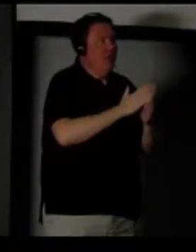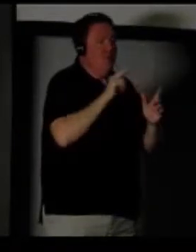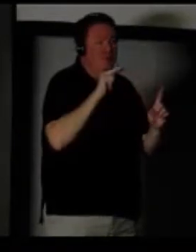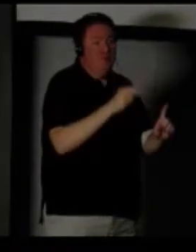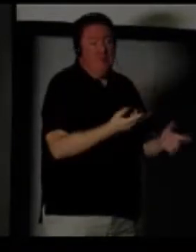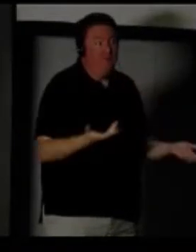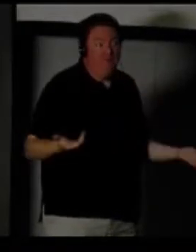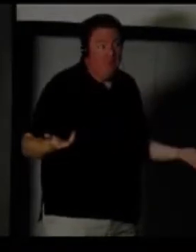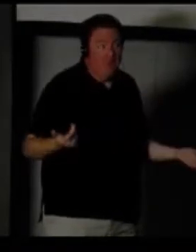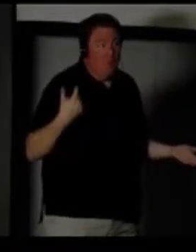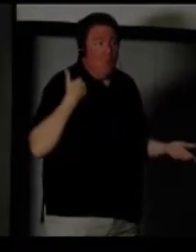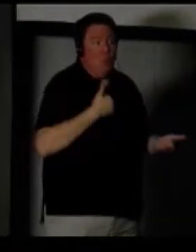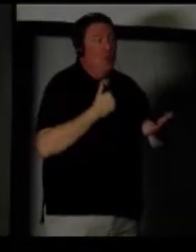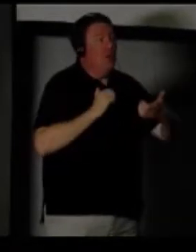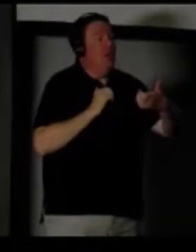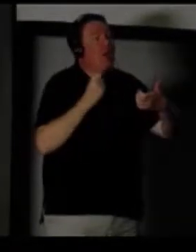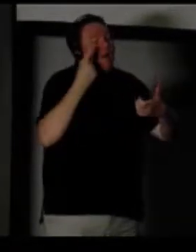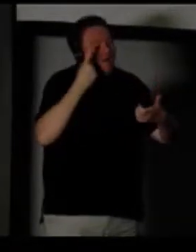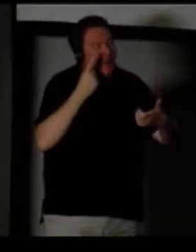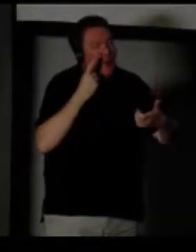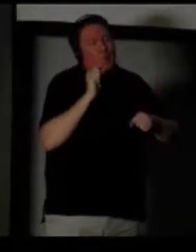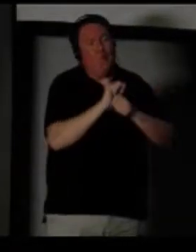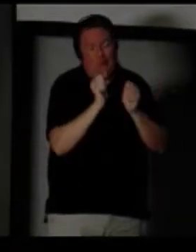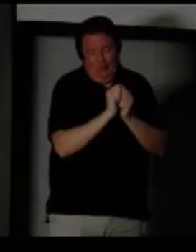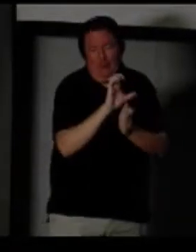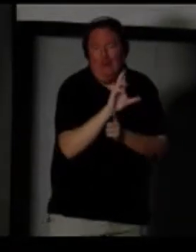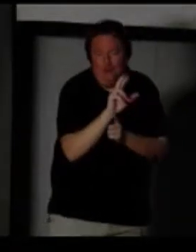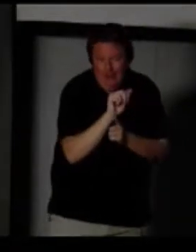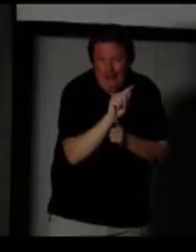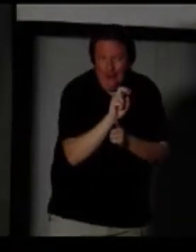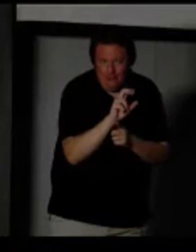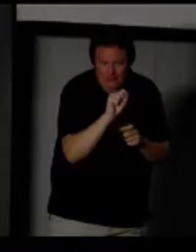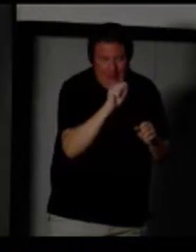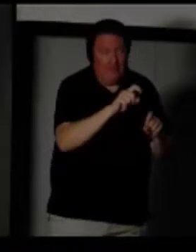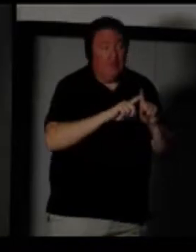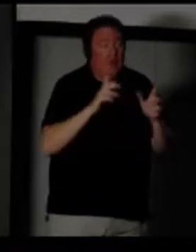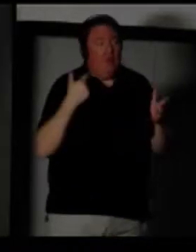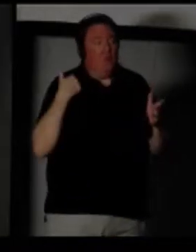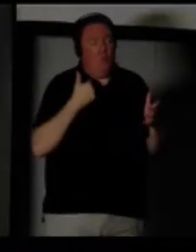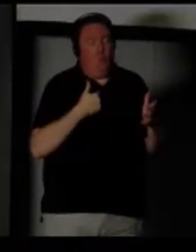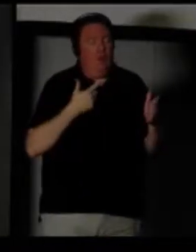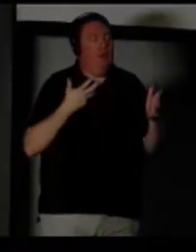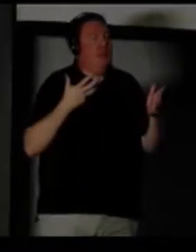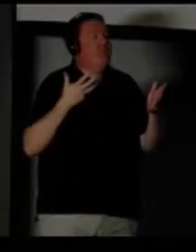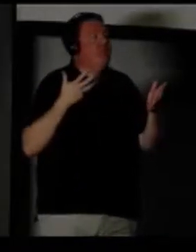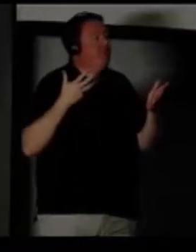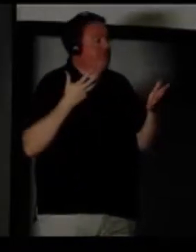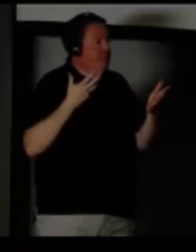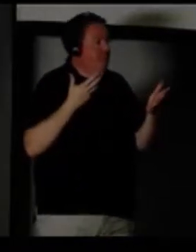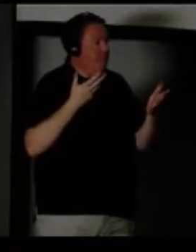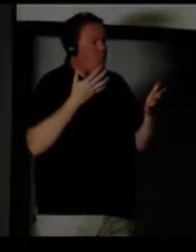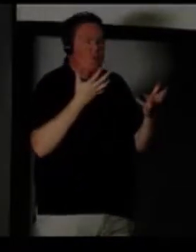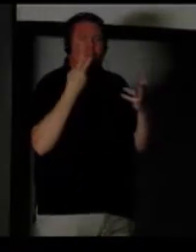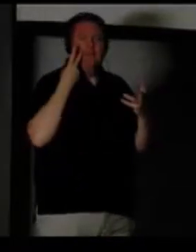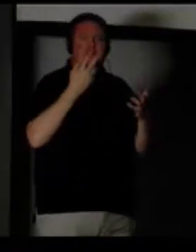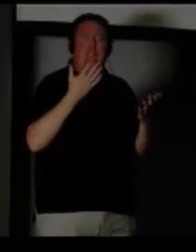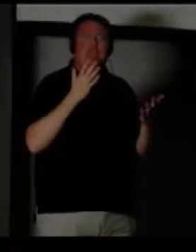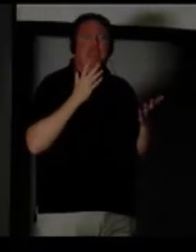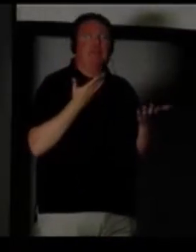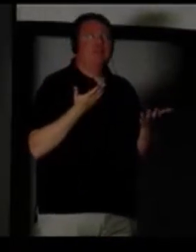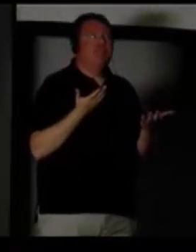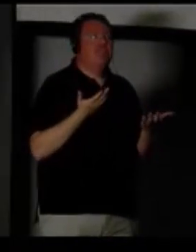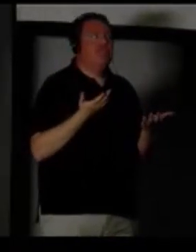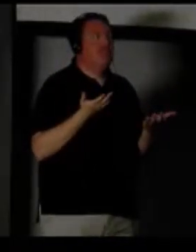did it in partnership with the curators, but it allowed a look from, I would